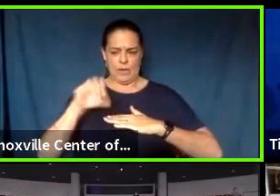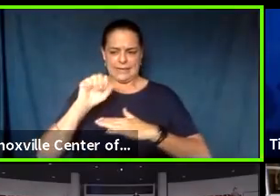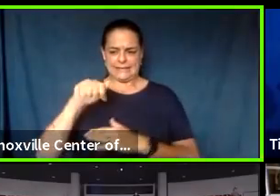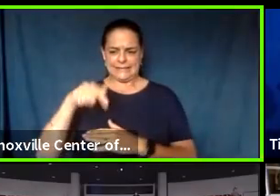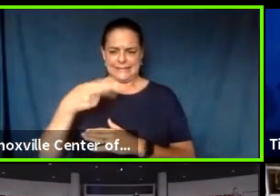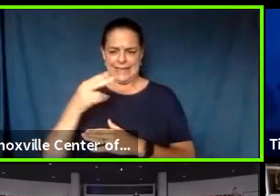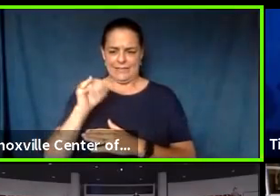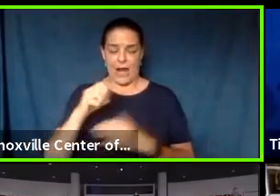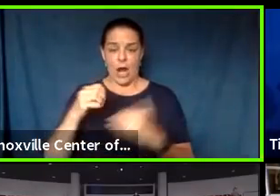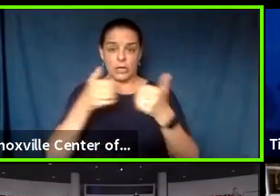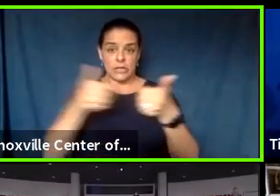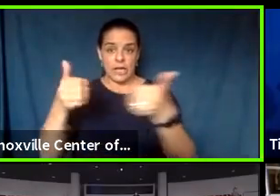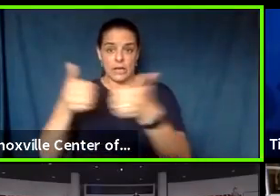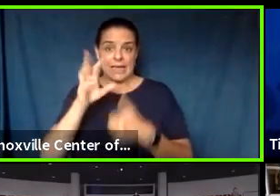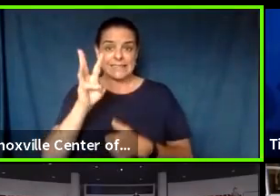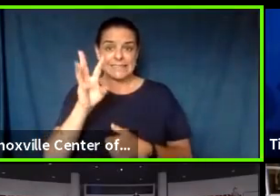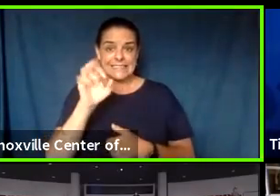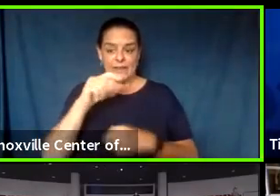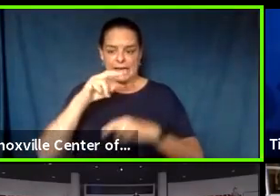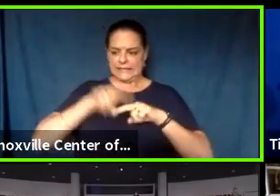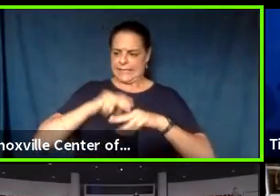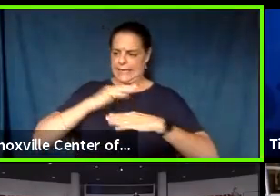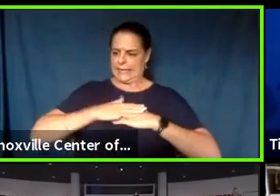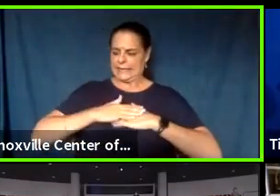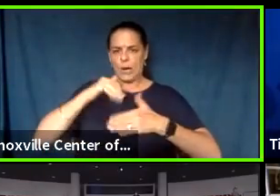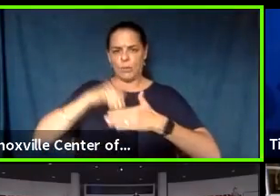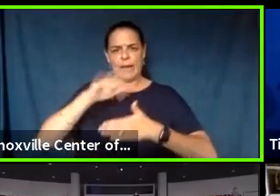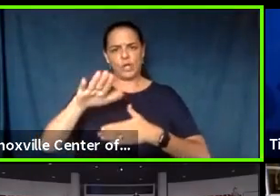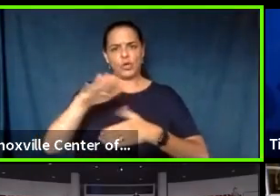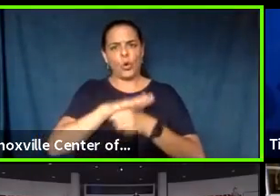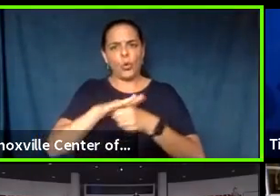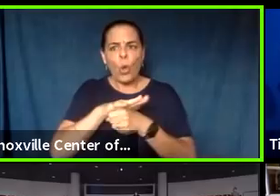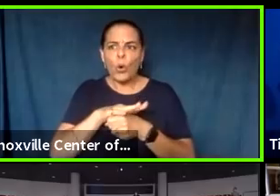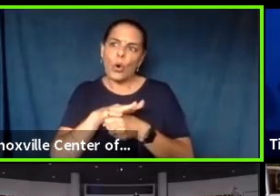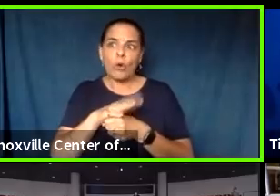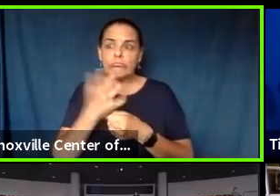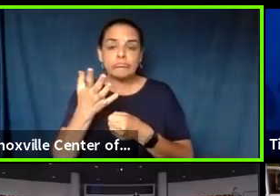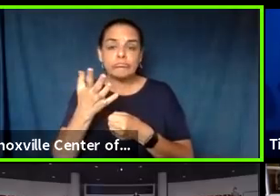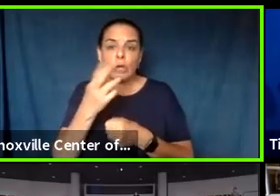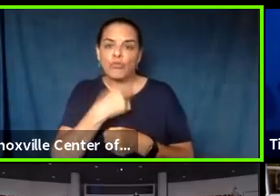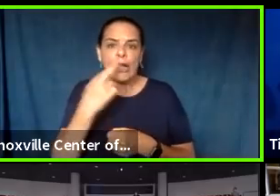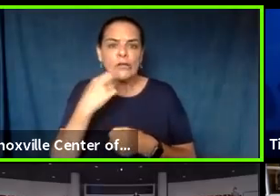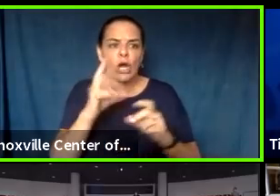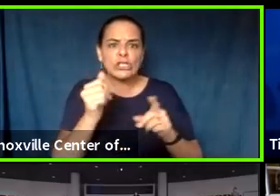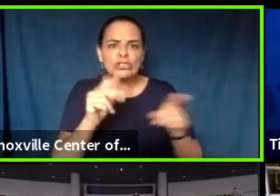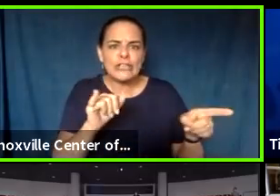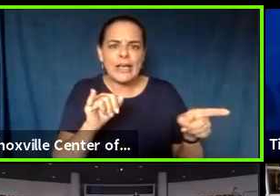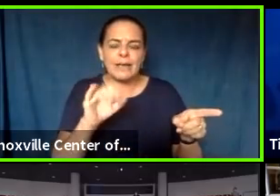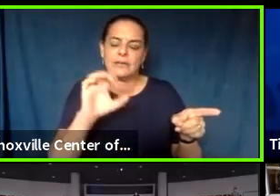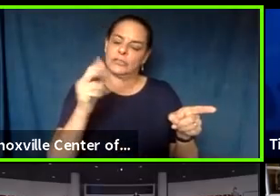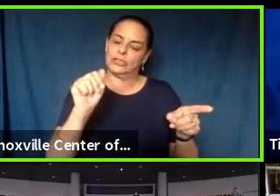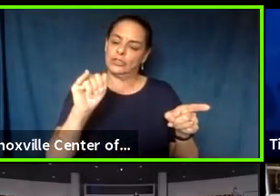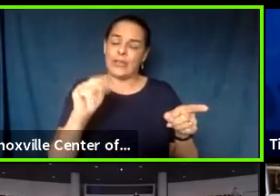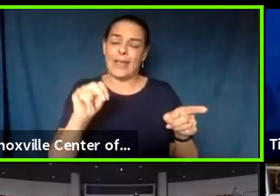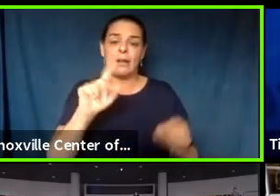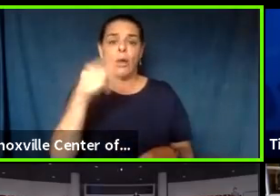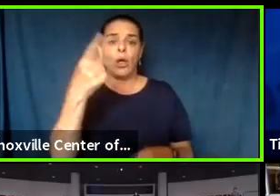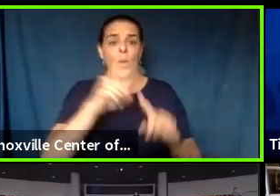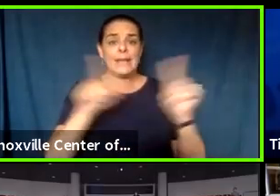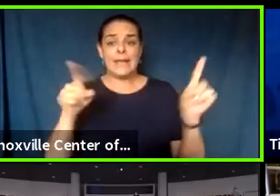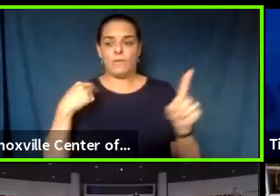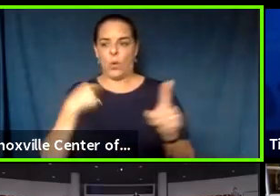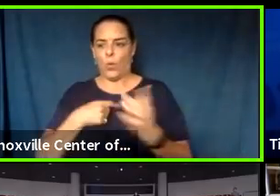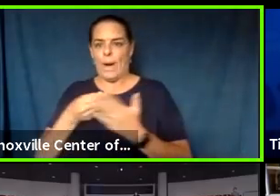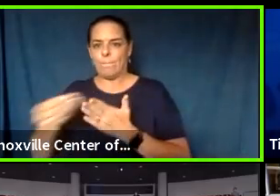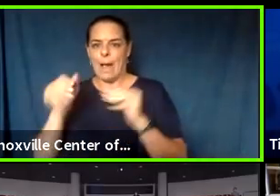spaced every 6 feet, to sitting at a table inside your local corporate restaurant chain. The only difference is that our buying power is lower,